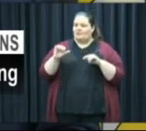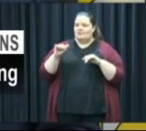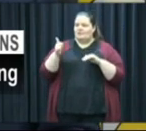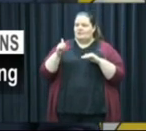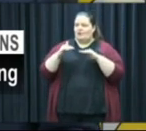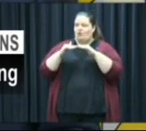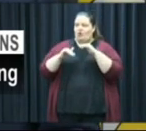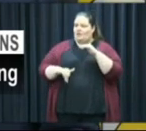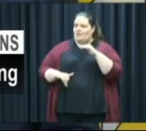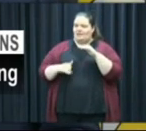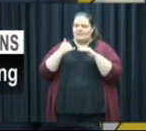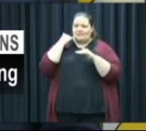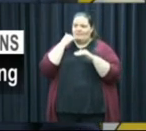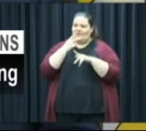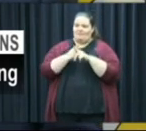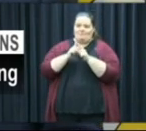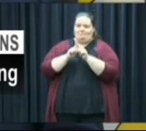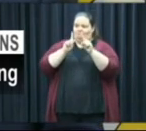physically distancing,